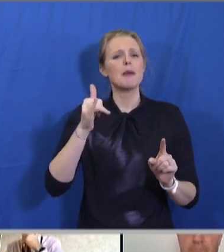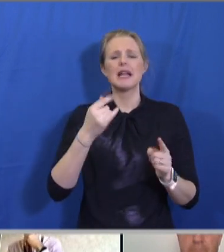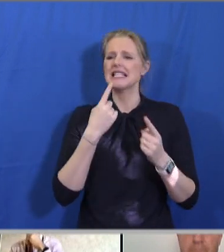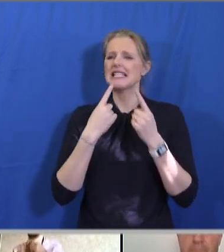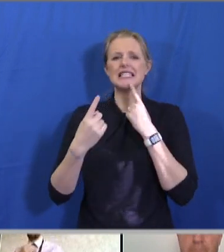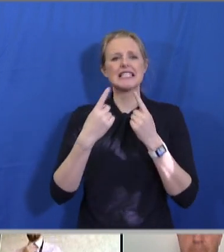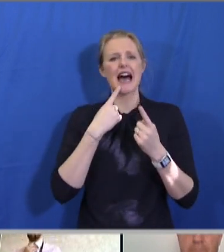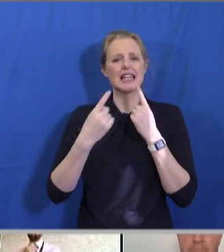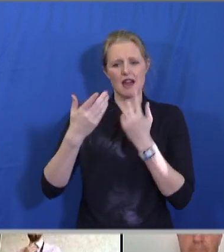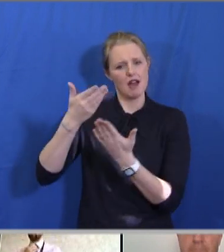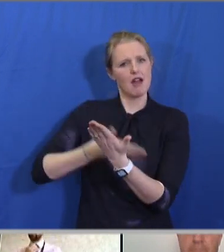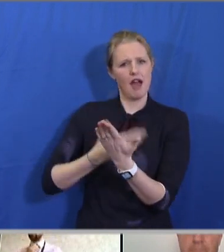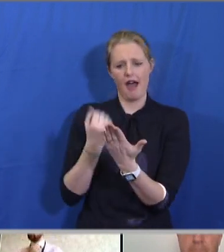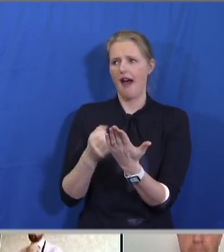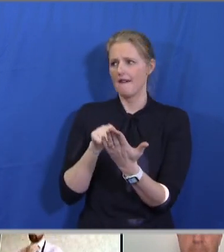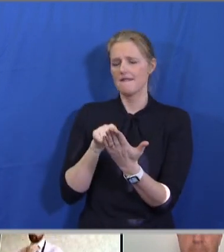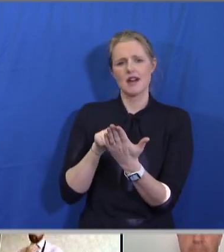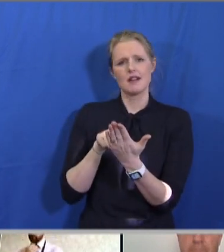that